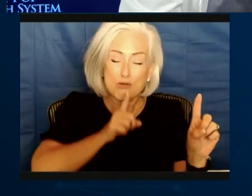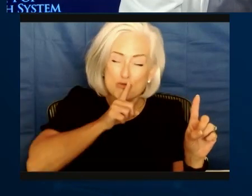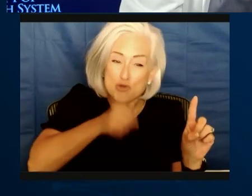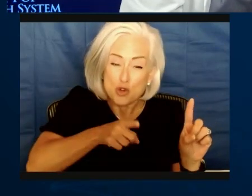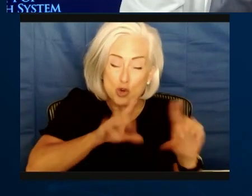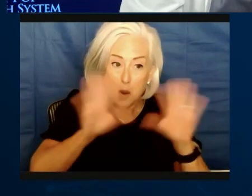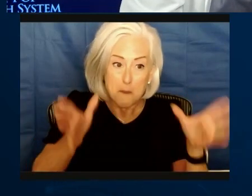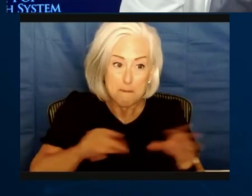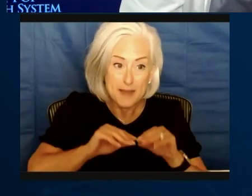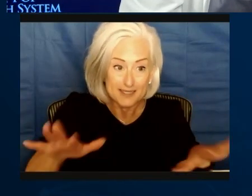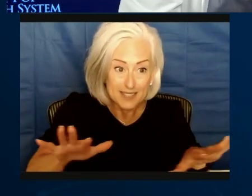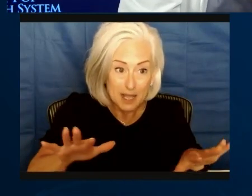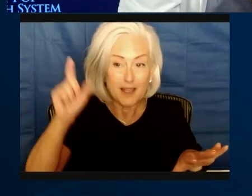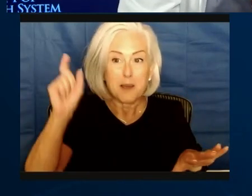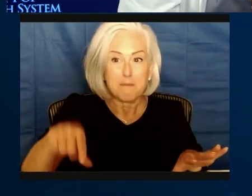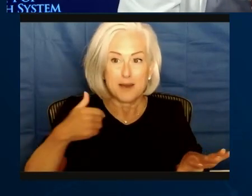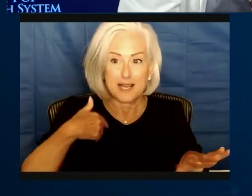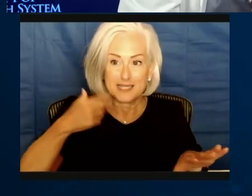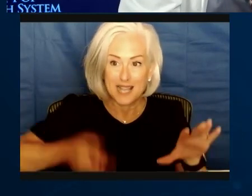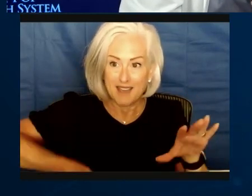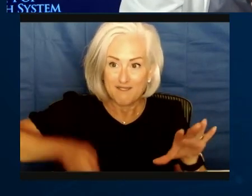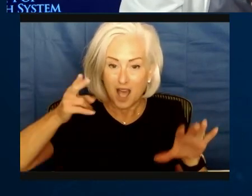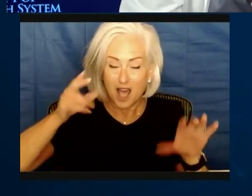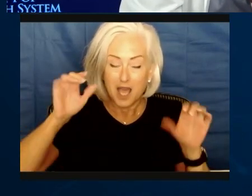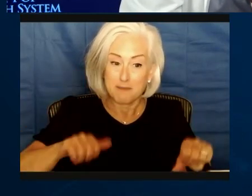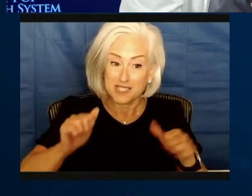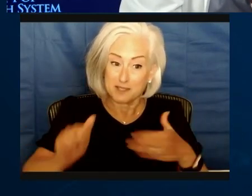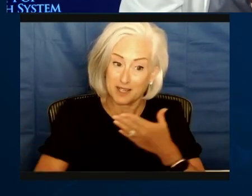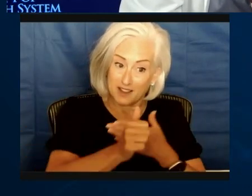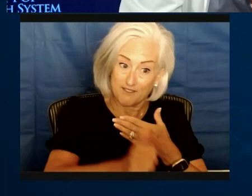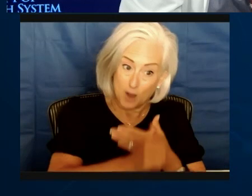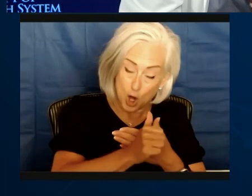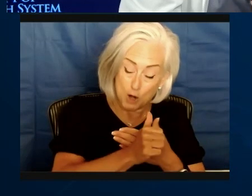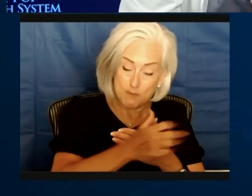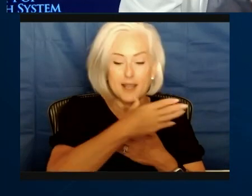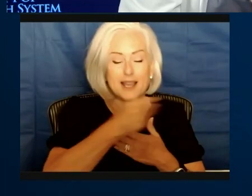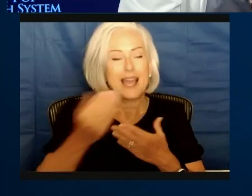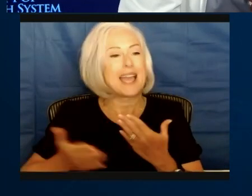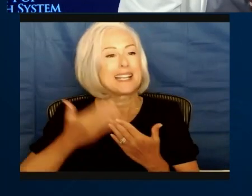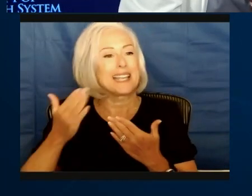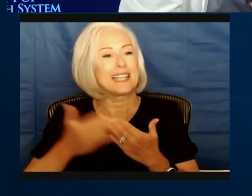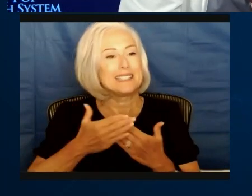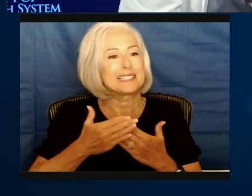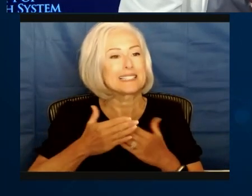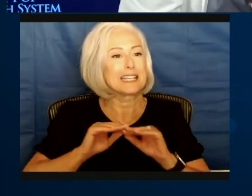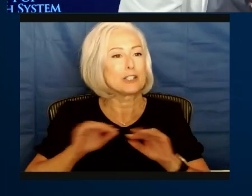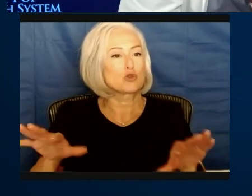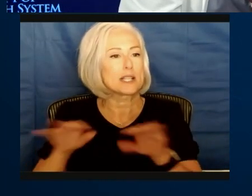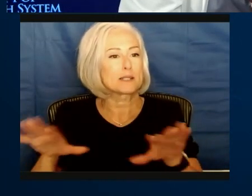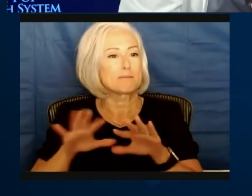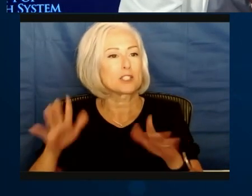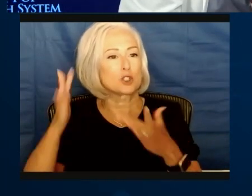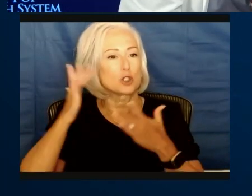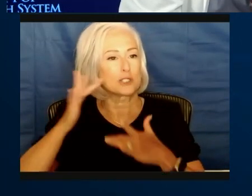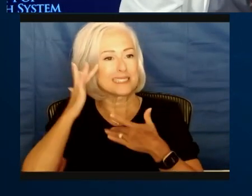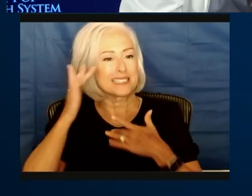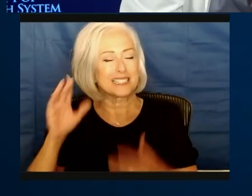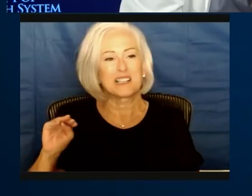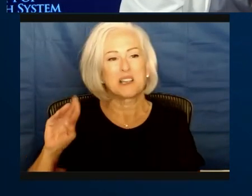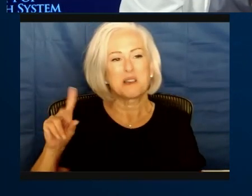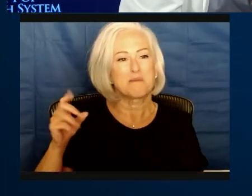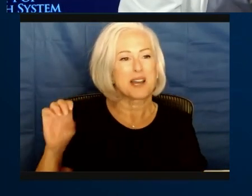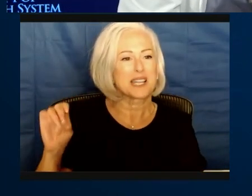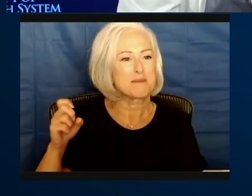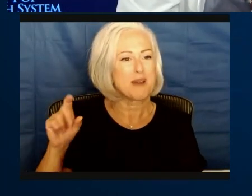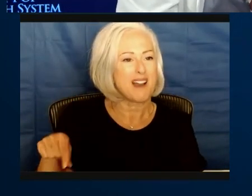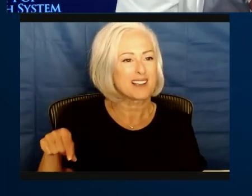both a high possibility of harm and a easily transmissible disease. Yeah. Monkeypox doesn't really have a high